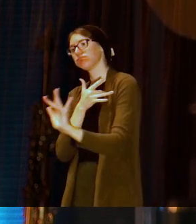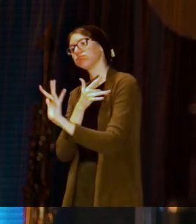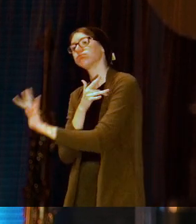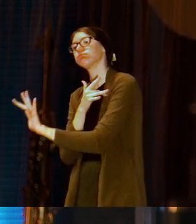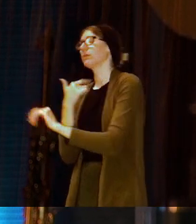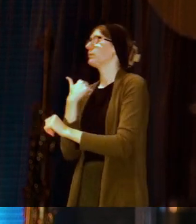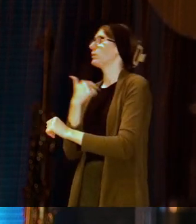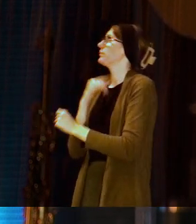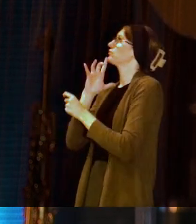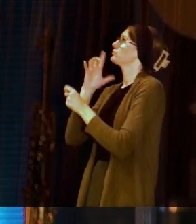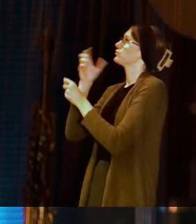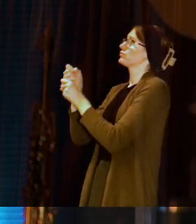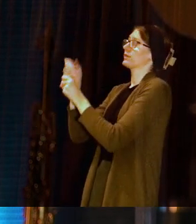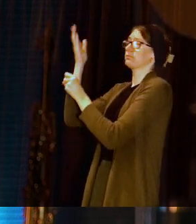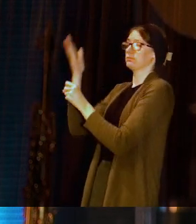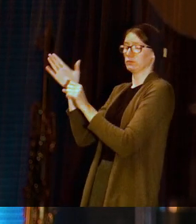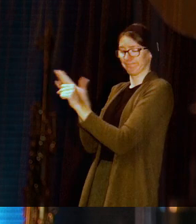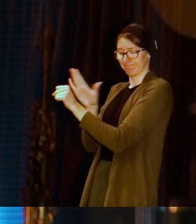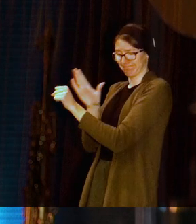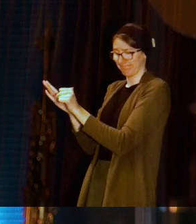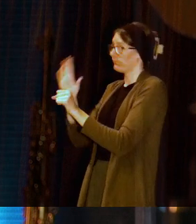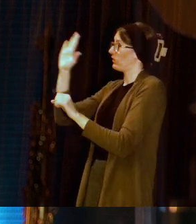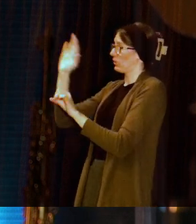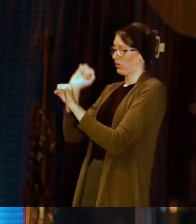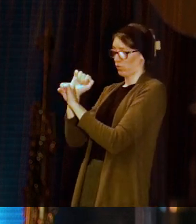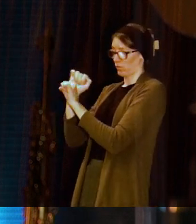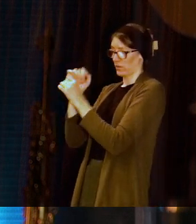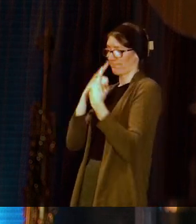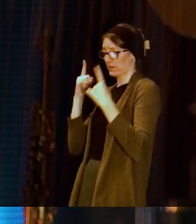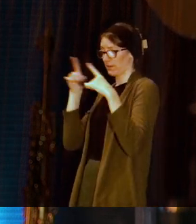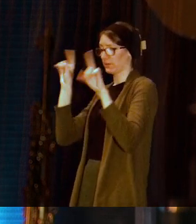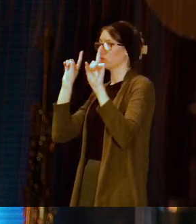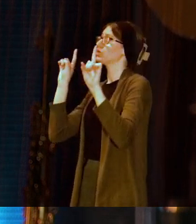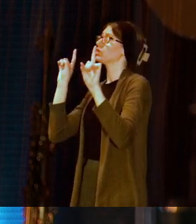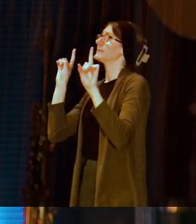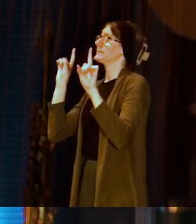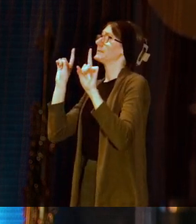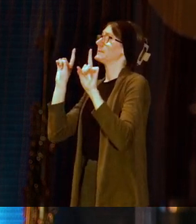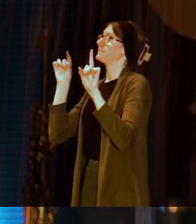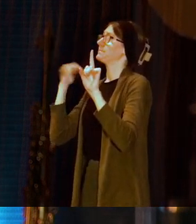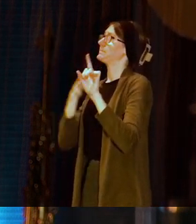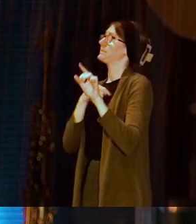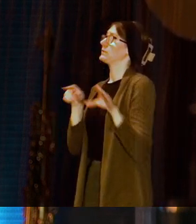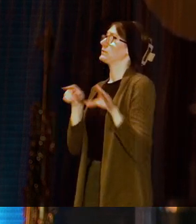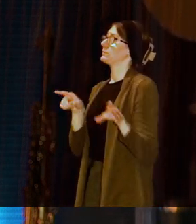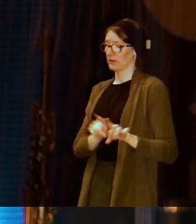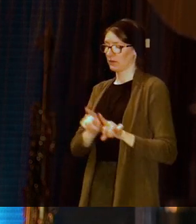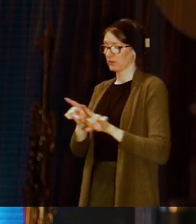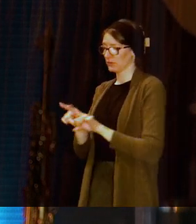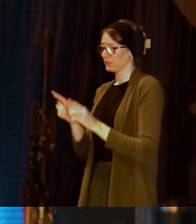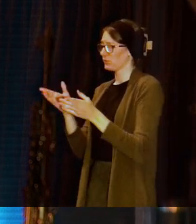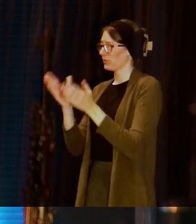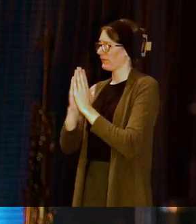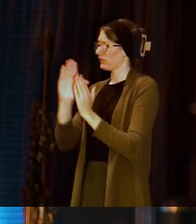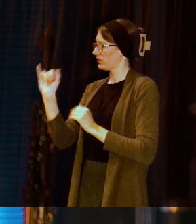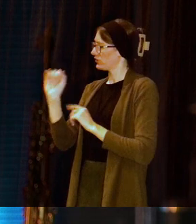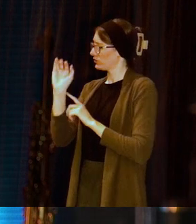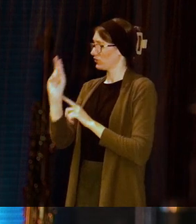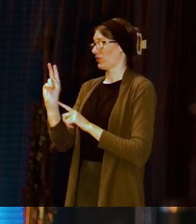you completely for the work that you are doing. And Lord, we also lift up Jack as he's